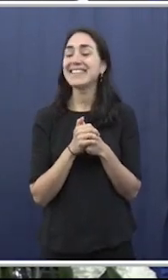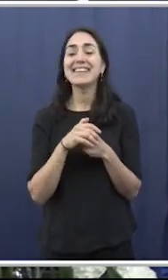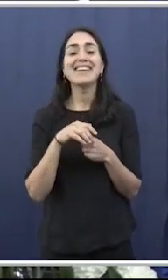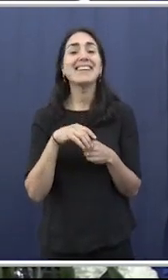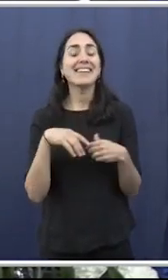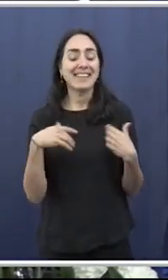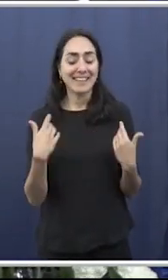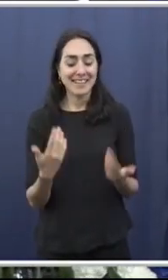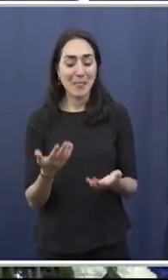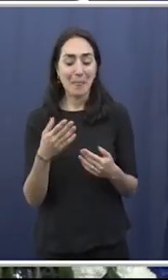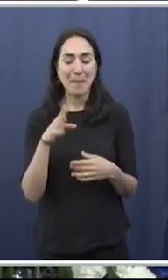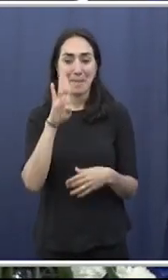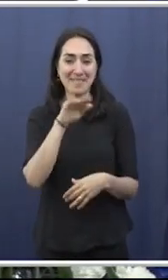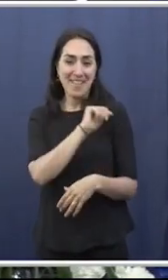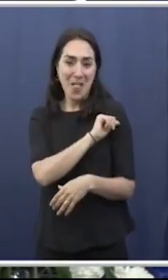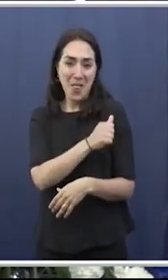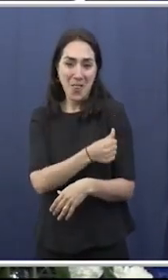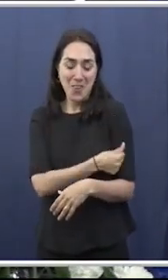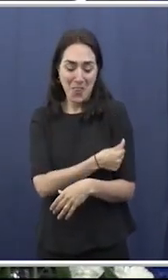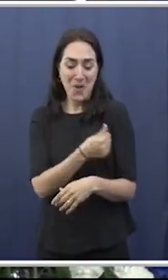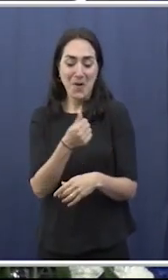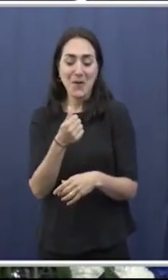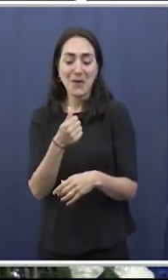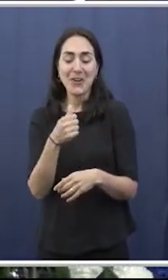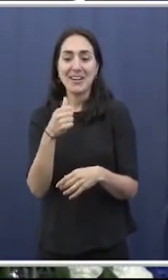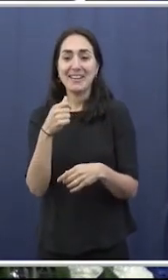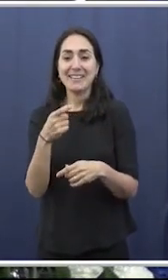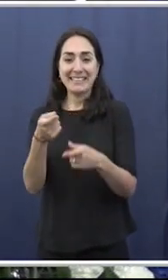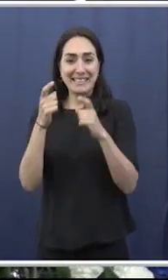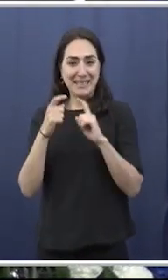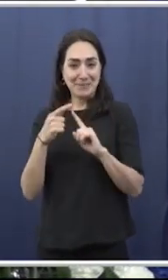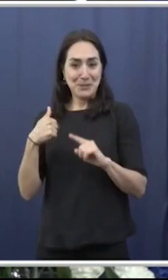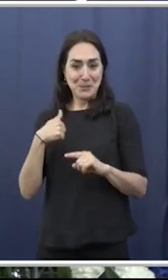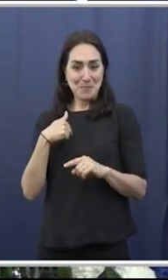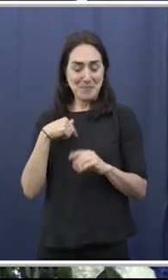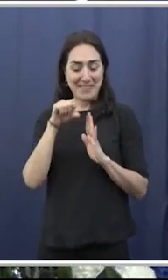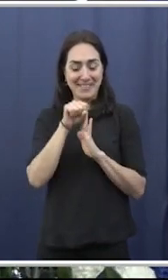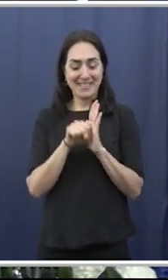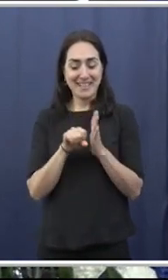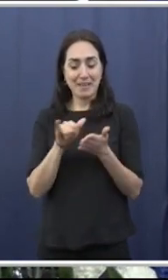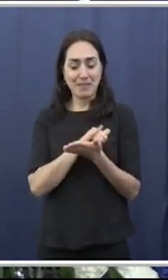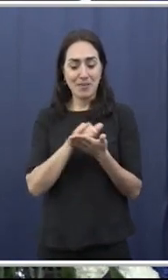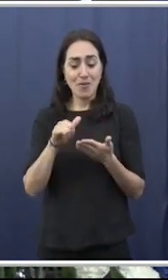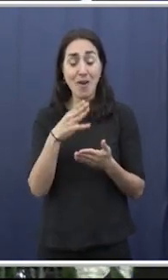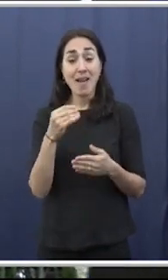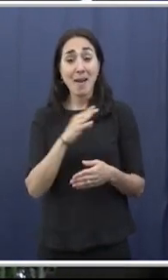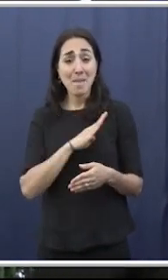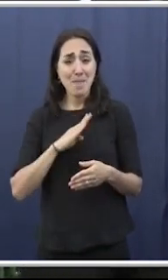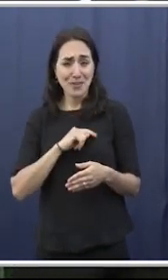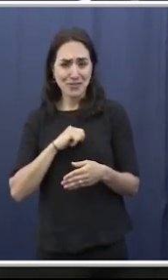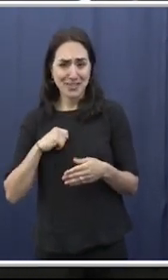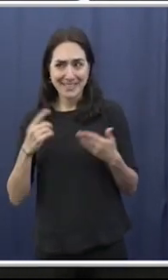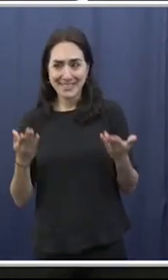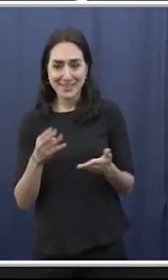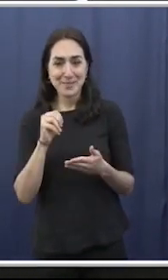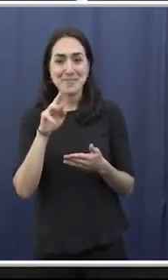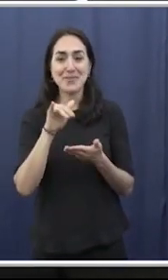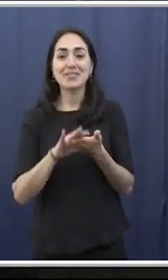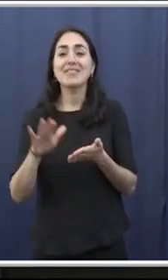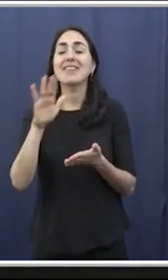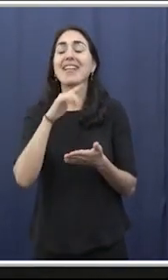By virtue of the authority vested in the State of New York and the Board of Trustees of Mercy College, I'm